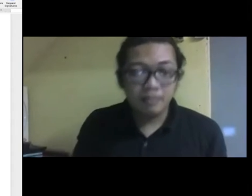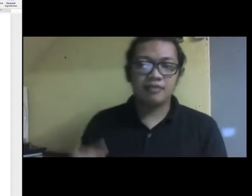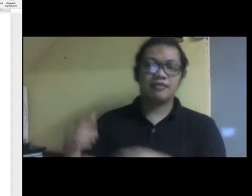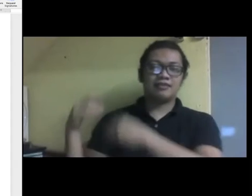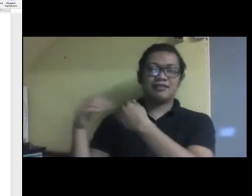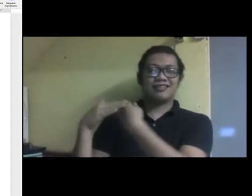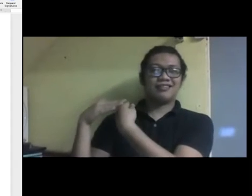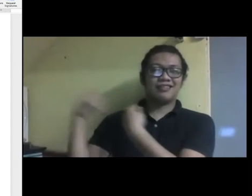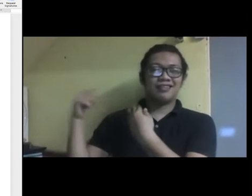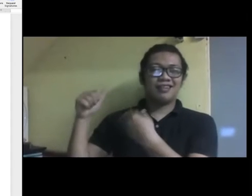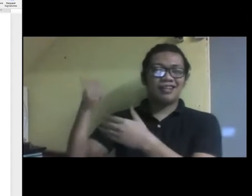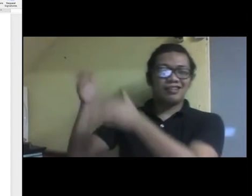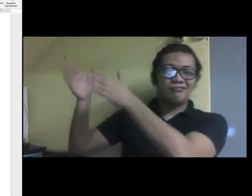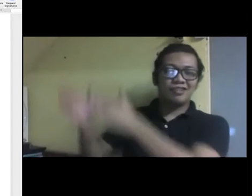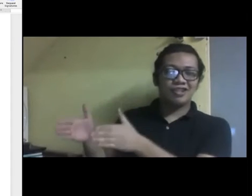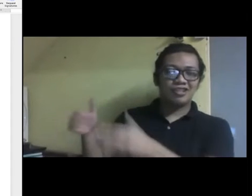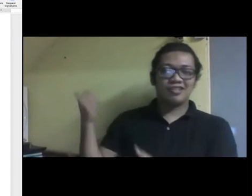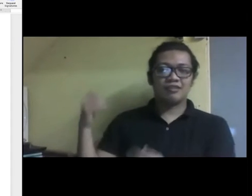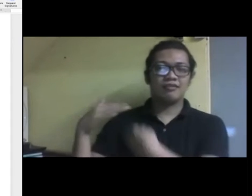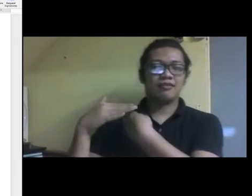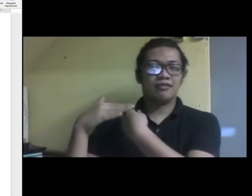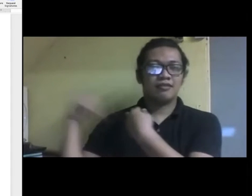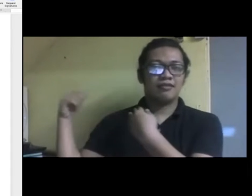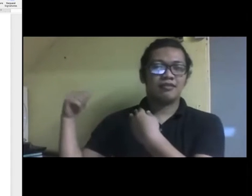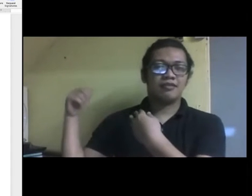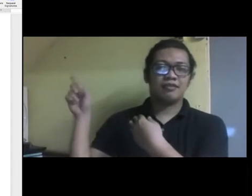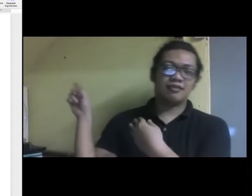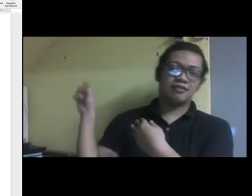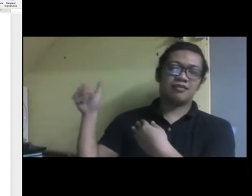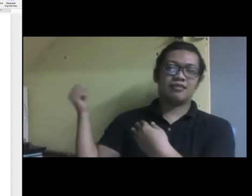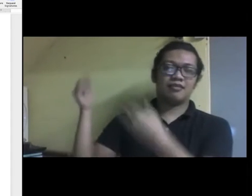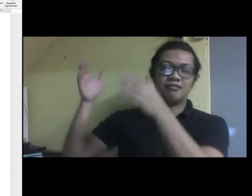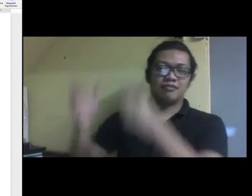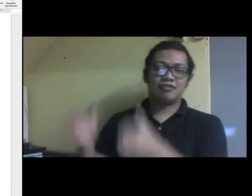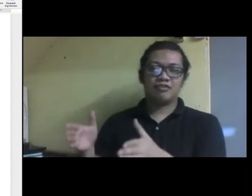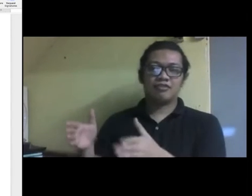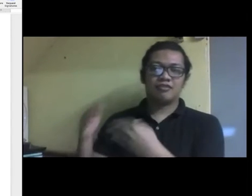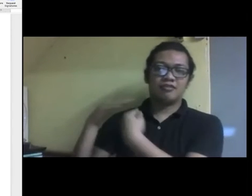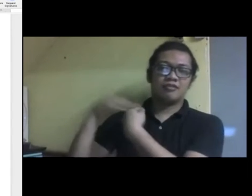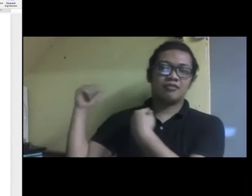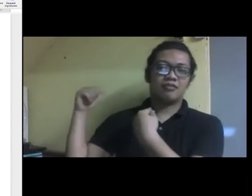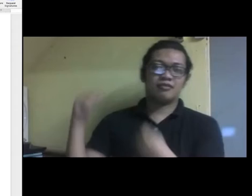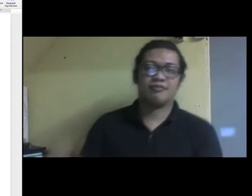and then here's the third way. So there's a person in front of me,